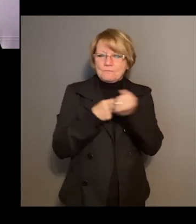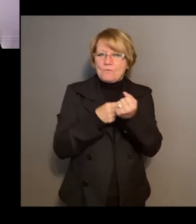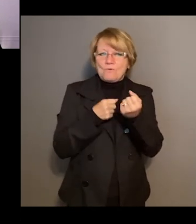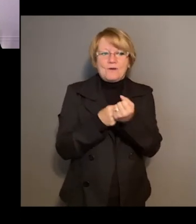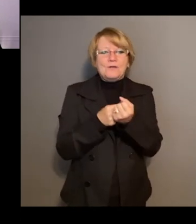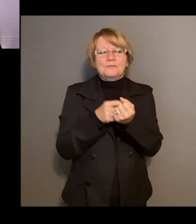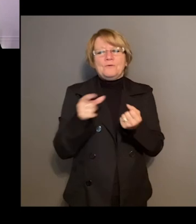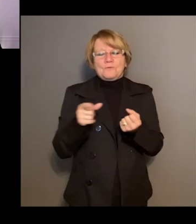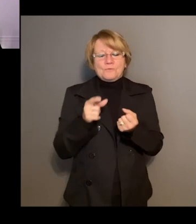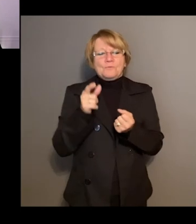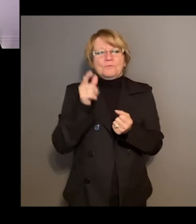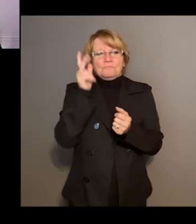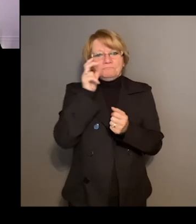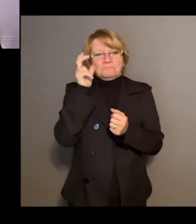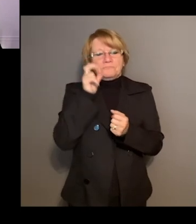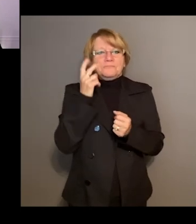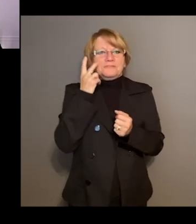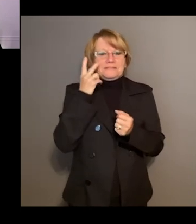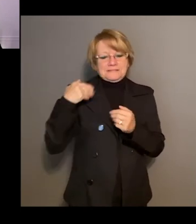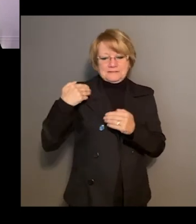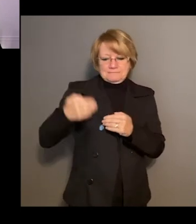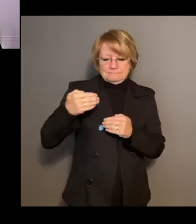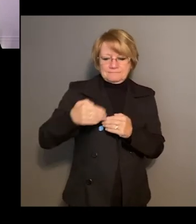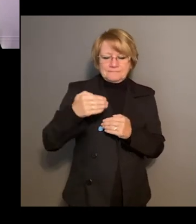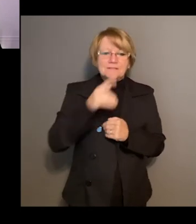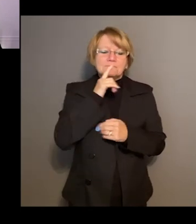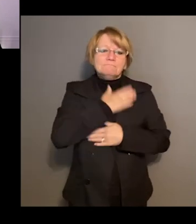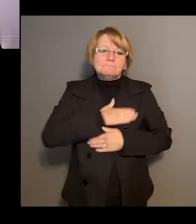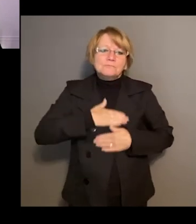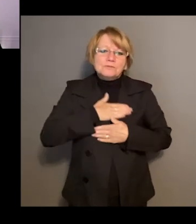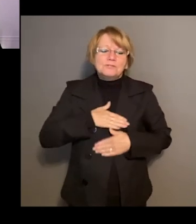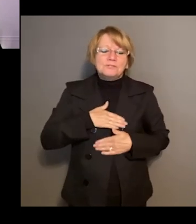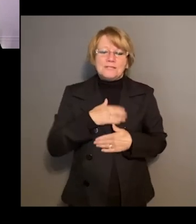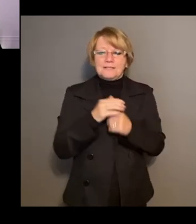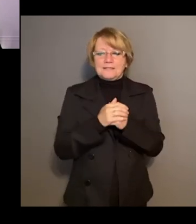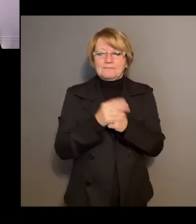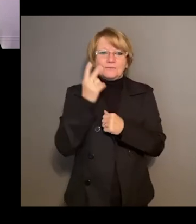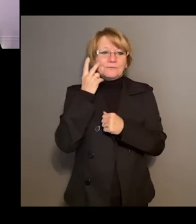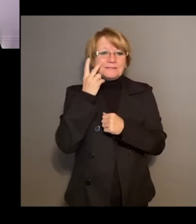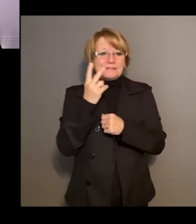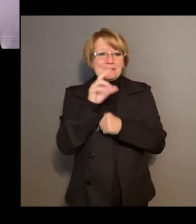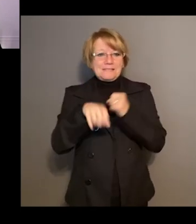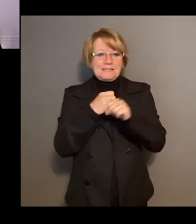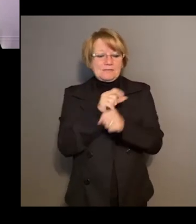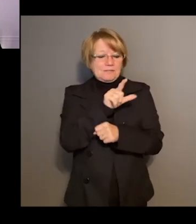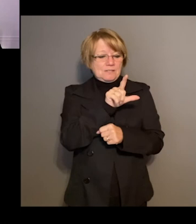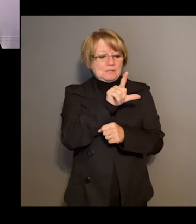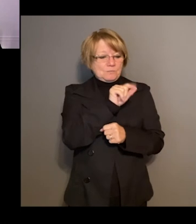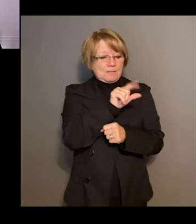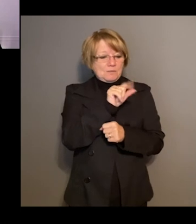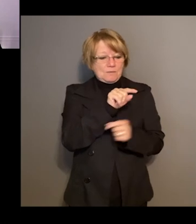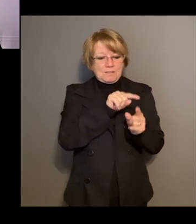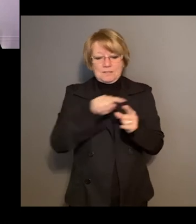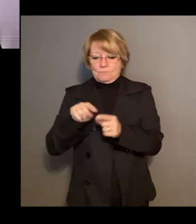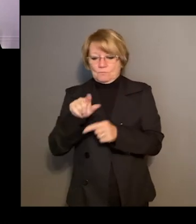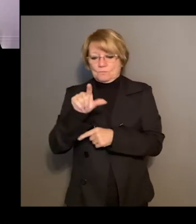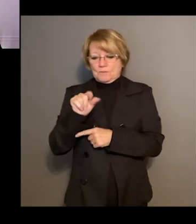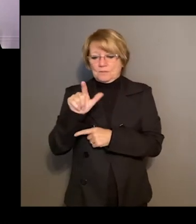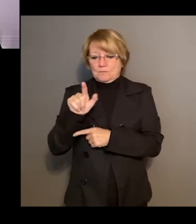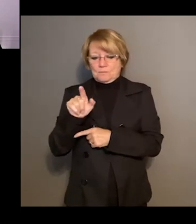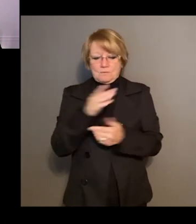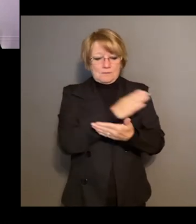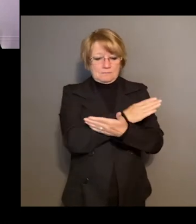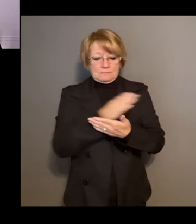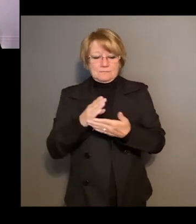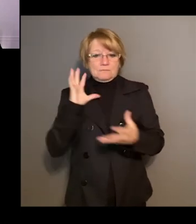been supportive. You've been here all year. I really, really appreciate it. If you look at the 2020 to 2021 social